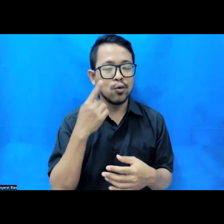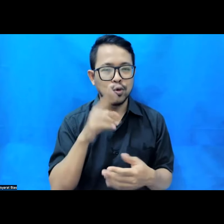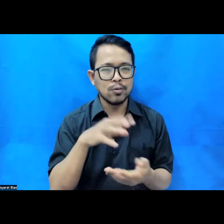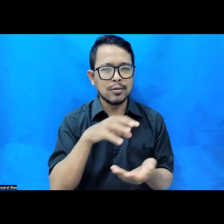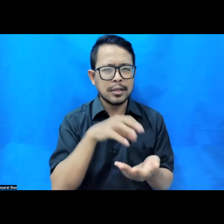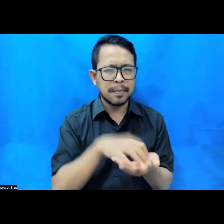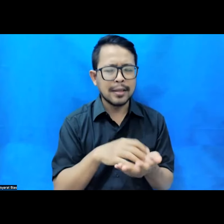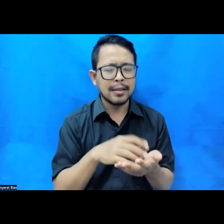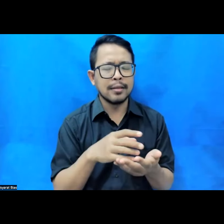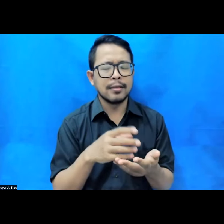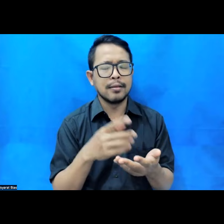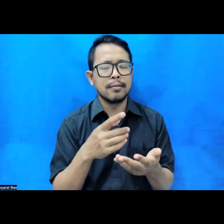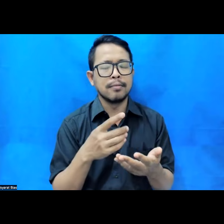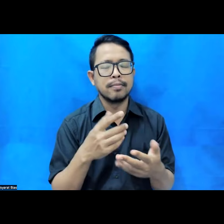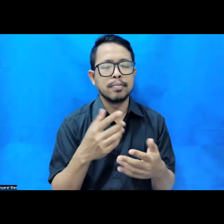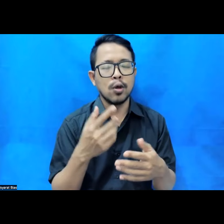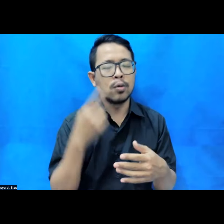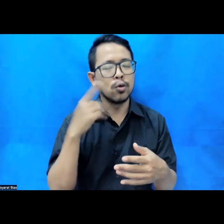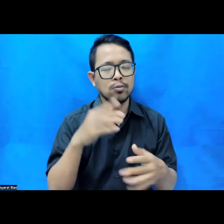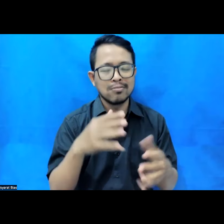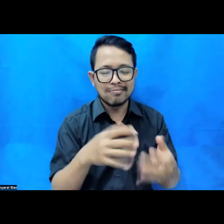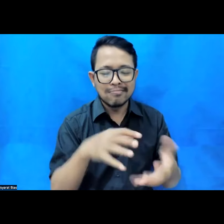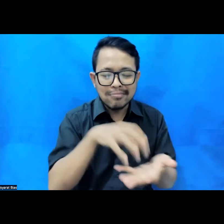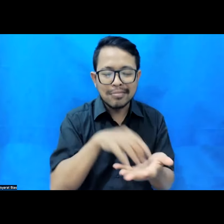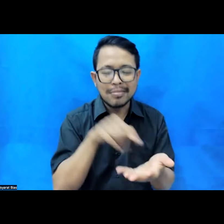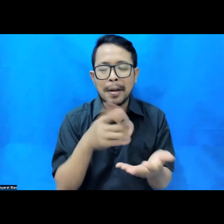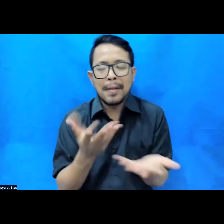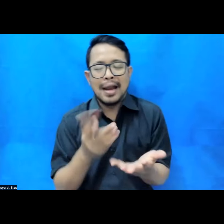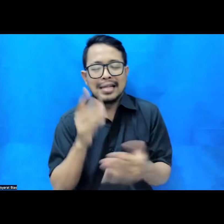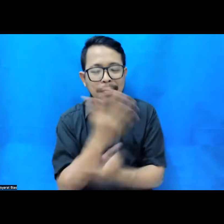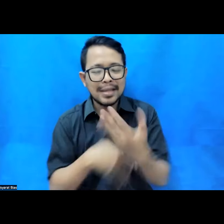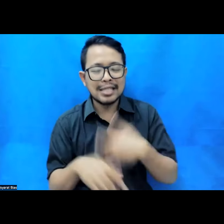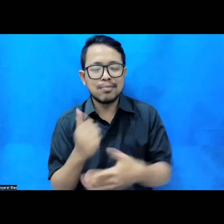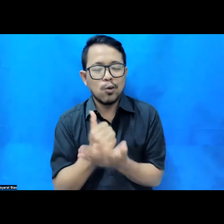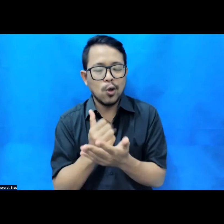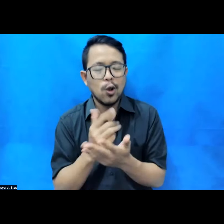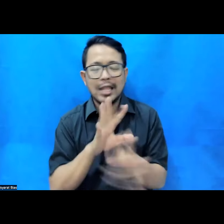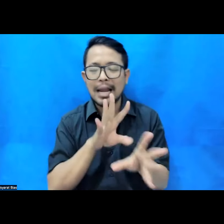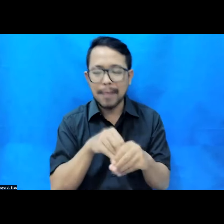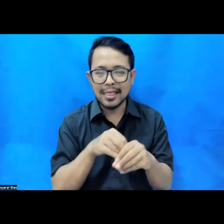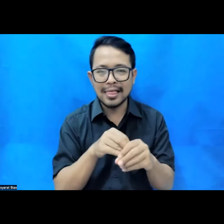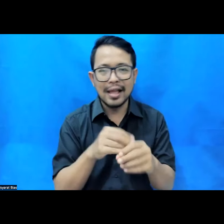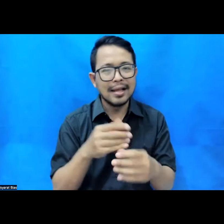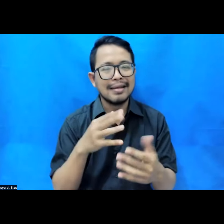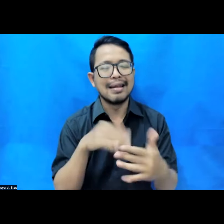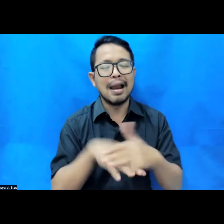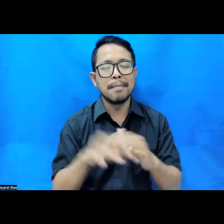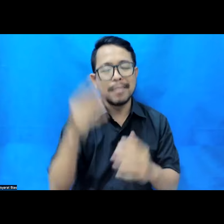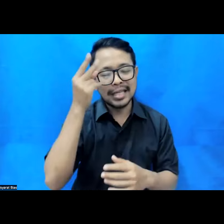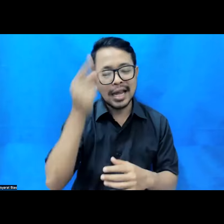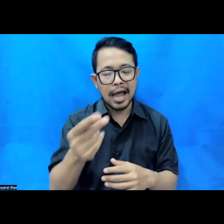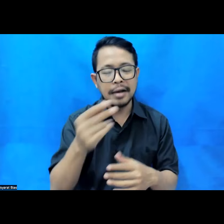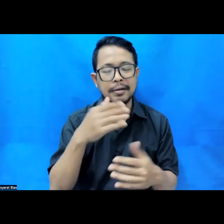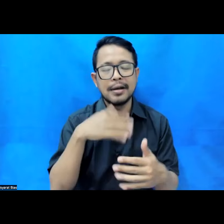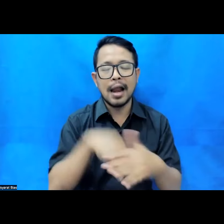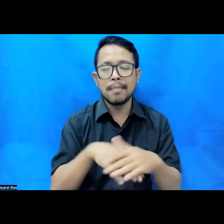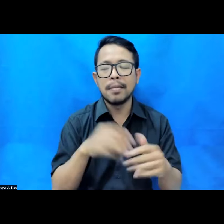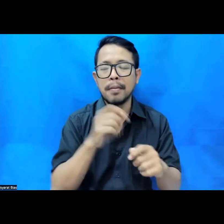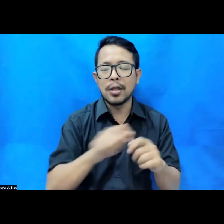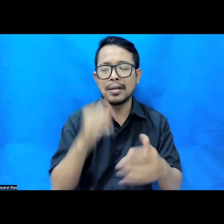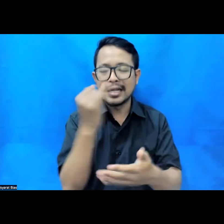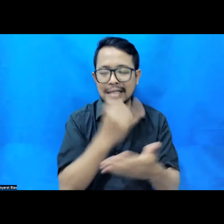persons with disabilities are involved in the planning, the design, the build, and also the operation ensures that outcomes are fit